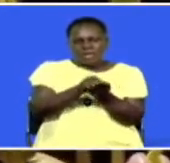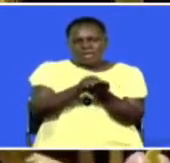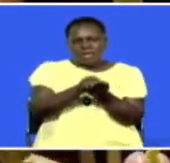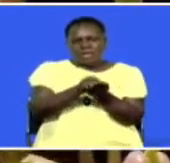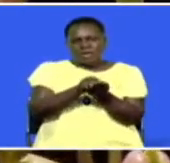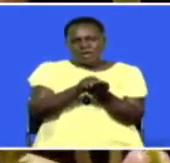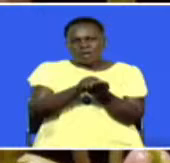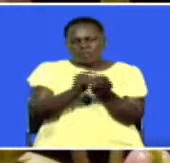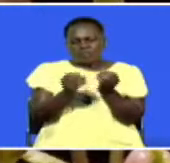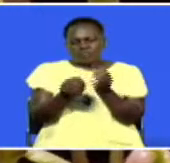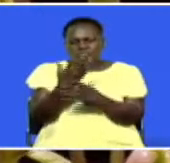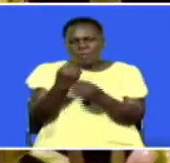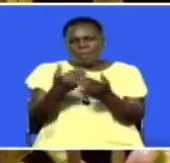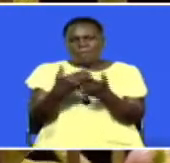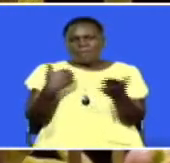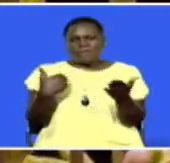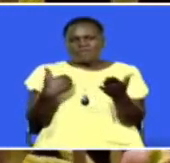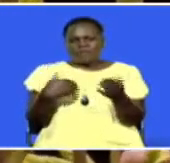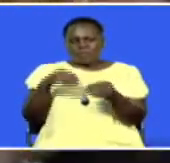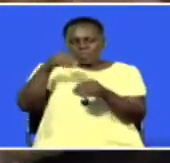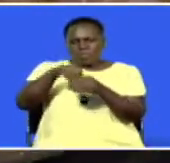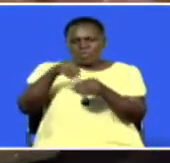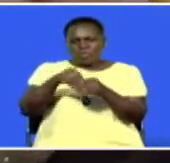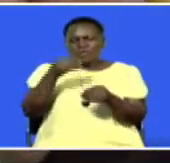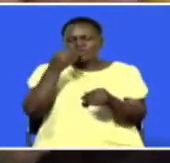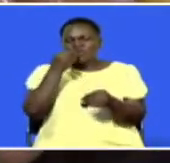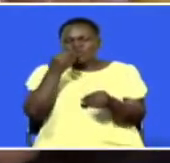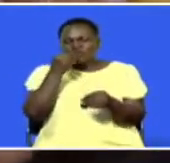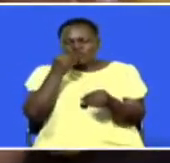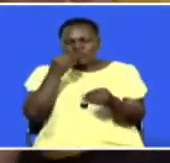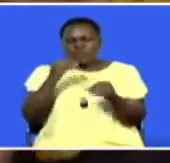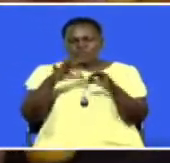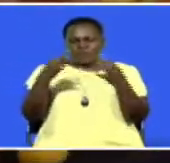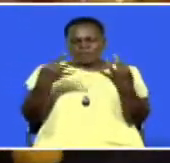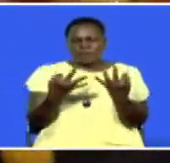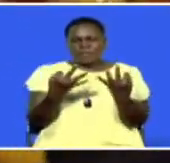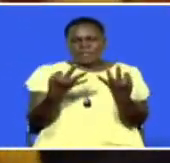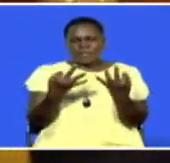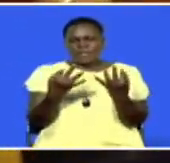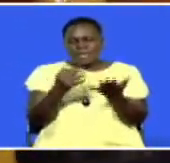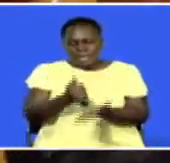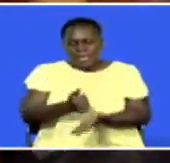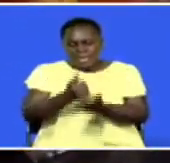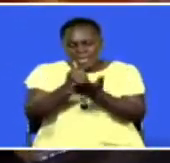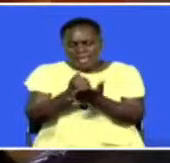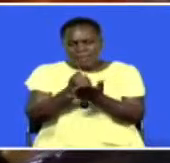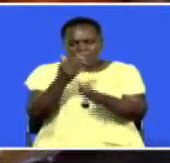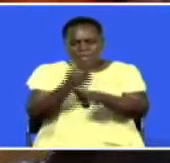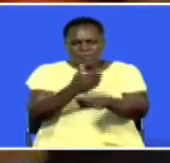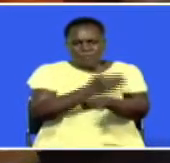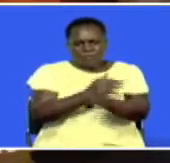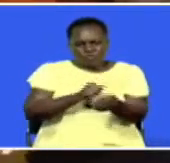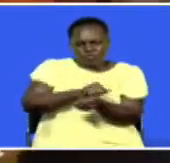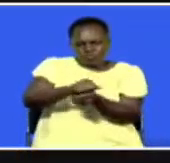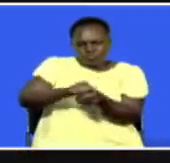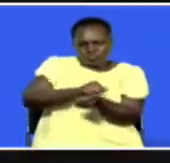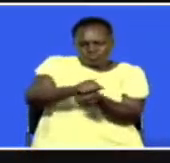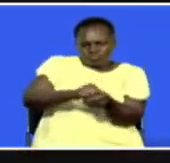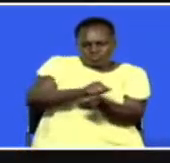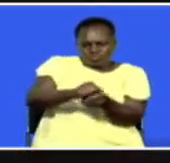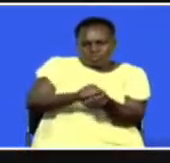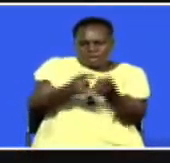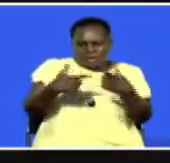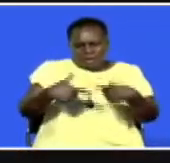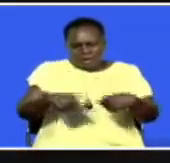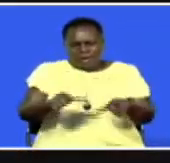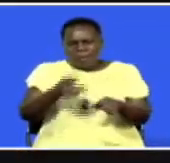or sprouting grains before incorporating them into your family's meals. This will help improve their digestibility,